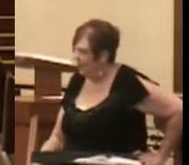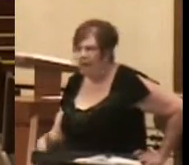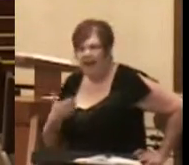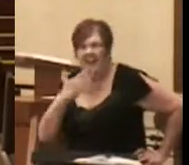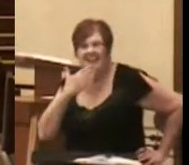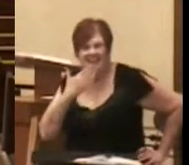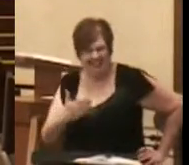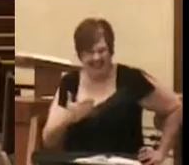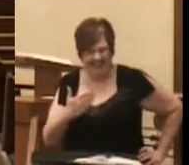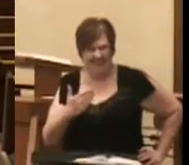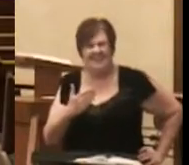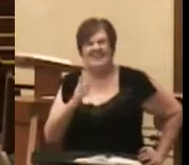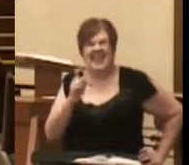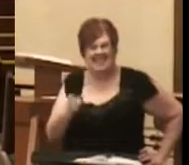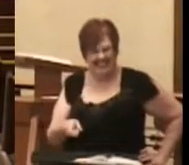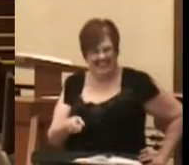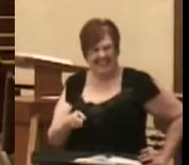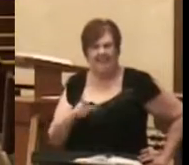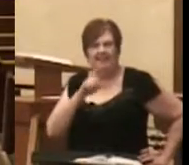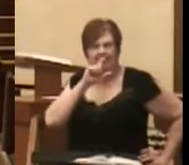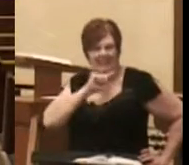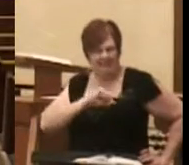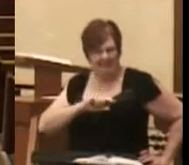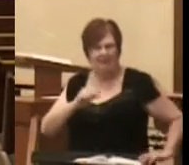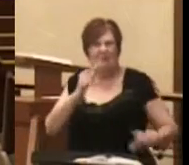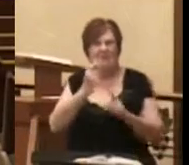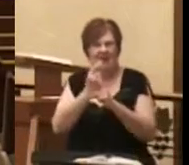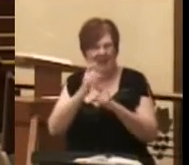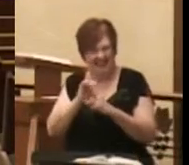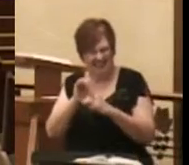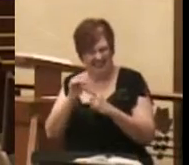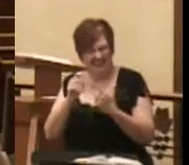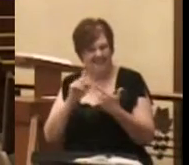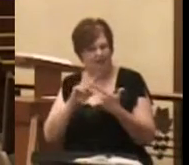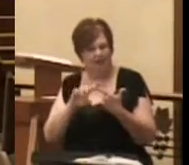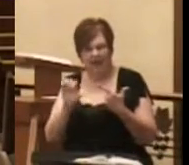Thanksgiving, that's right. Thanksgiving will be, that's the next big holiday. Anything else?